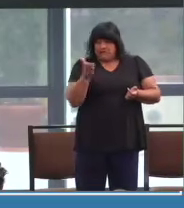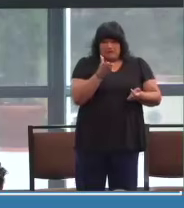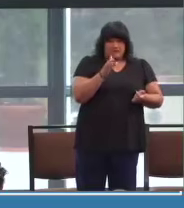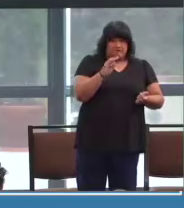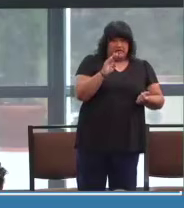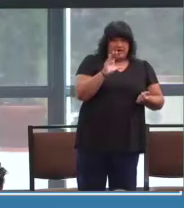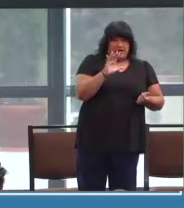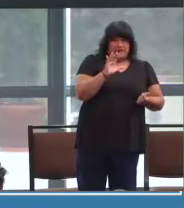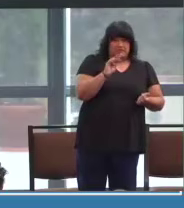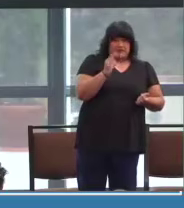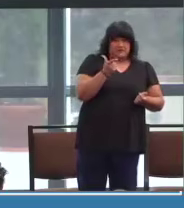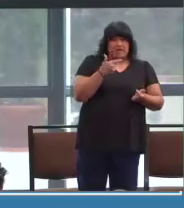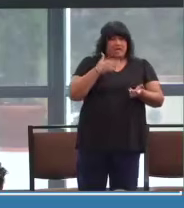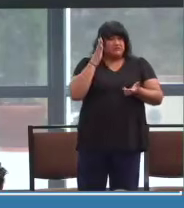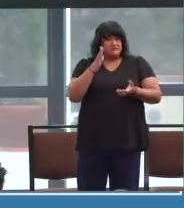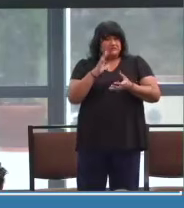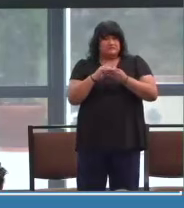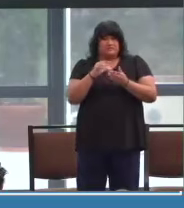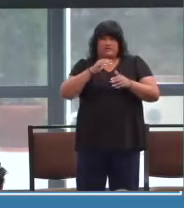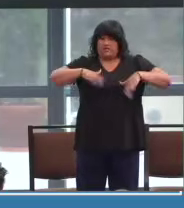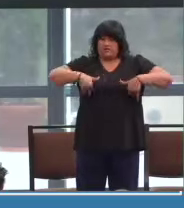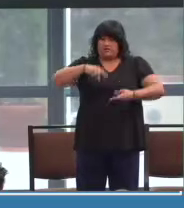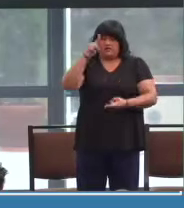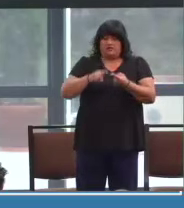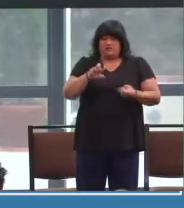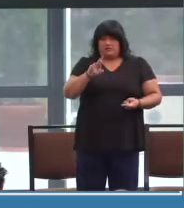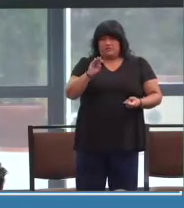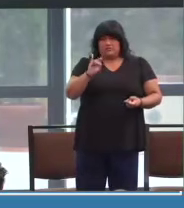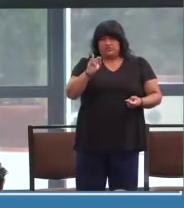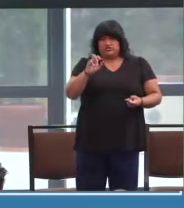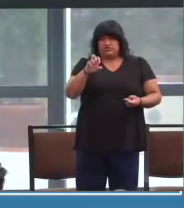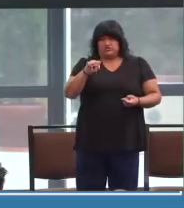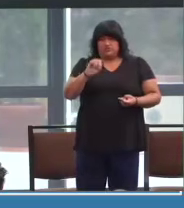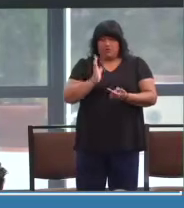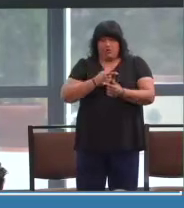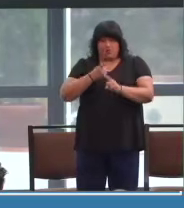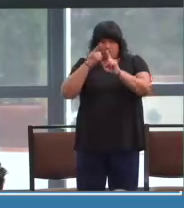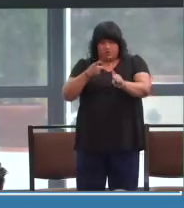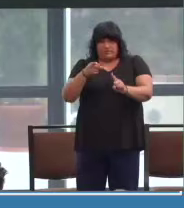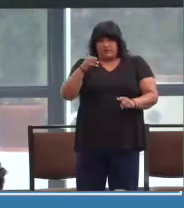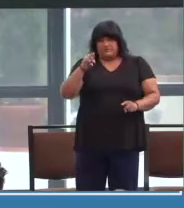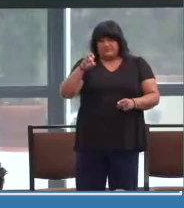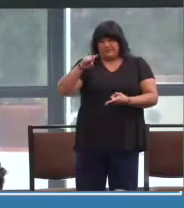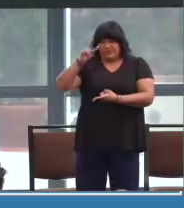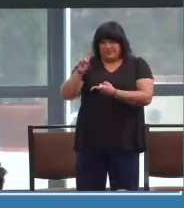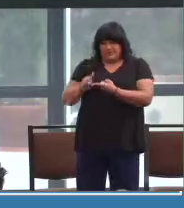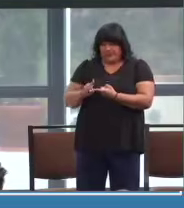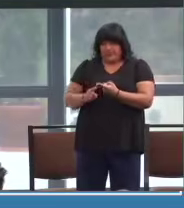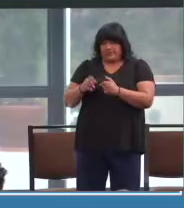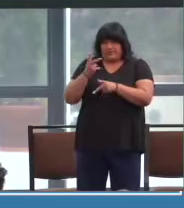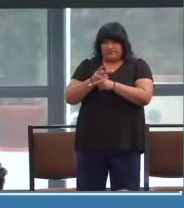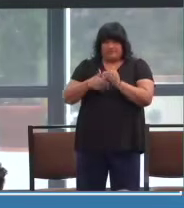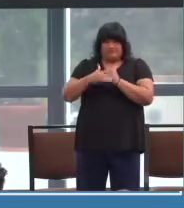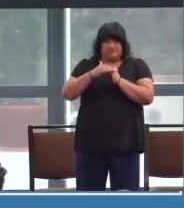I would say that you're not quite in remission at that point because the whole goal is to try to get your prednisone down too. So that's something to keep in mind.